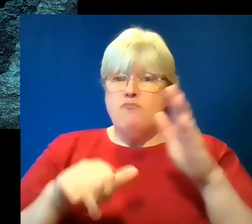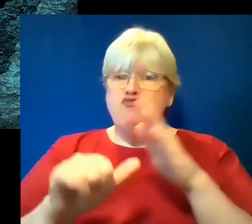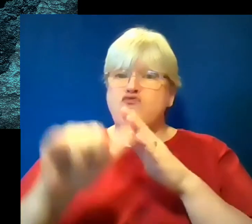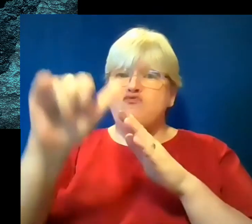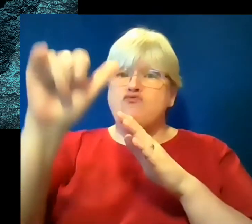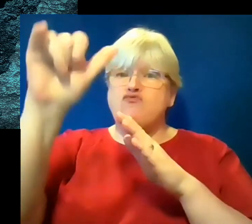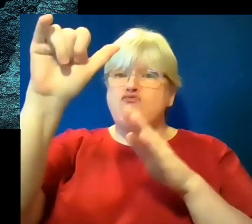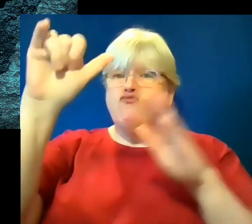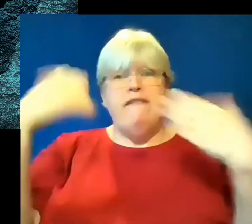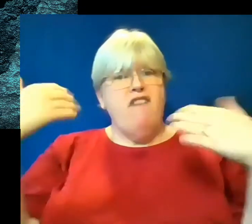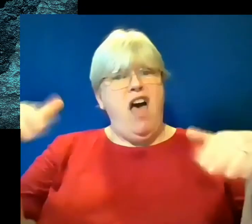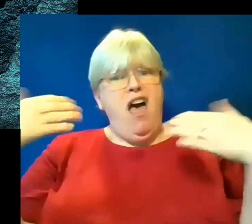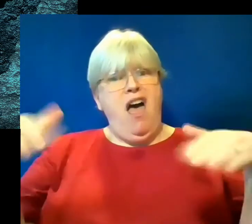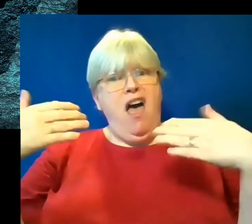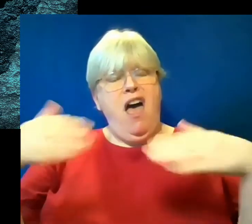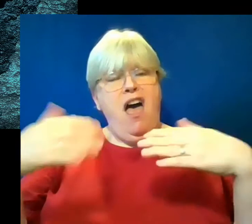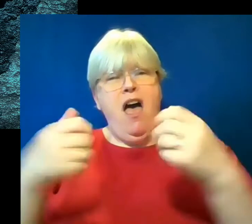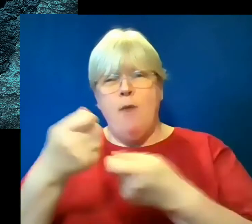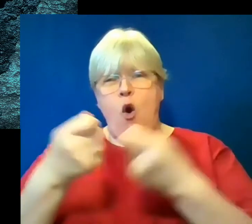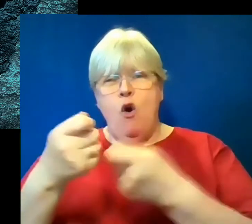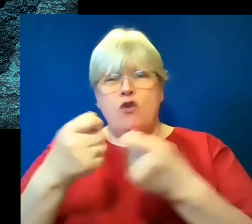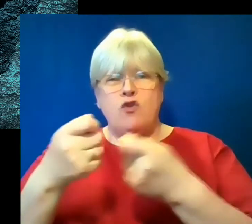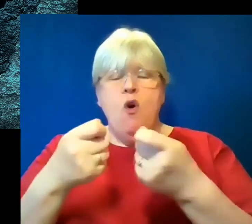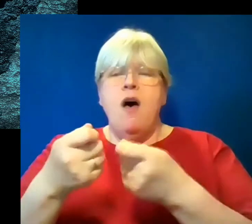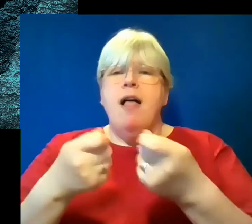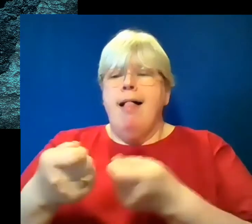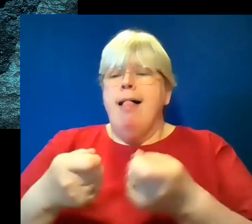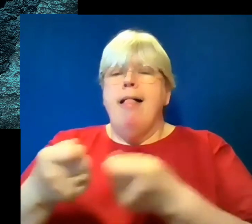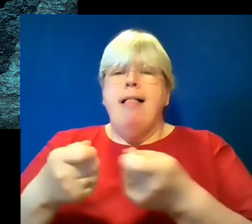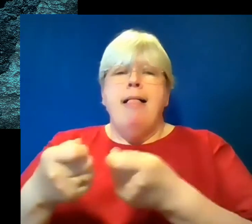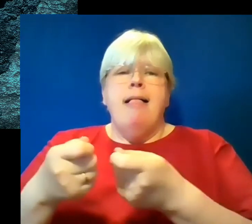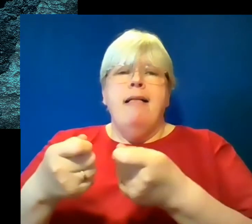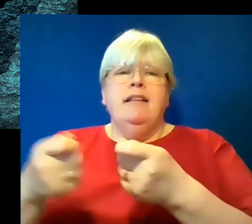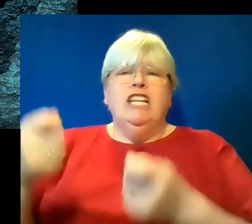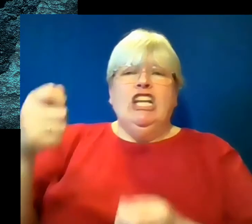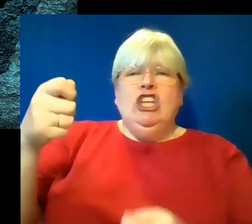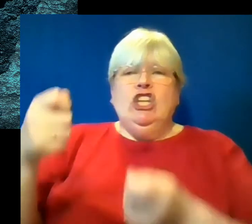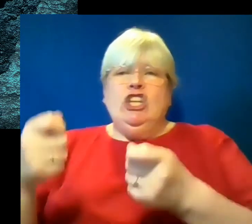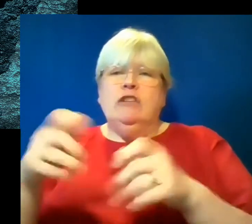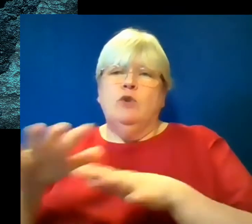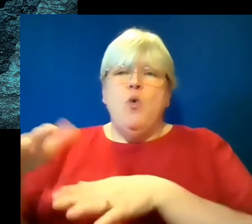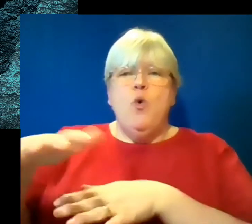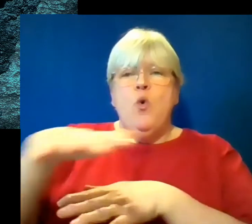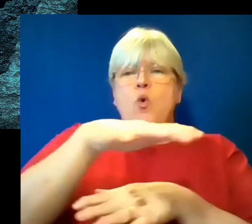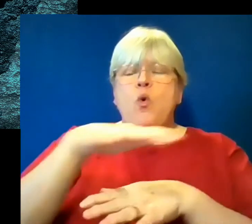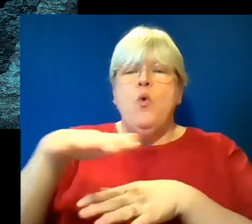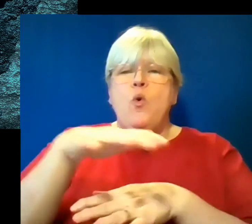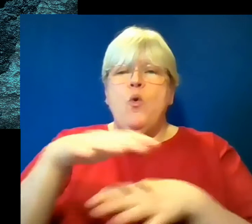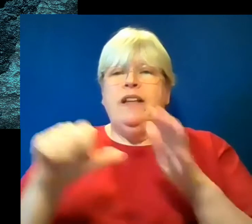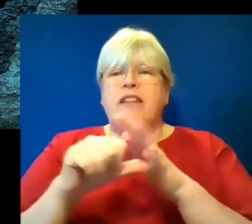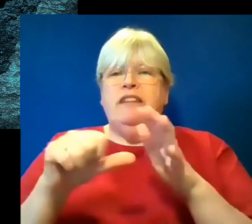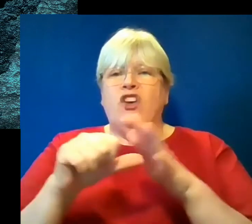is wonderful. You control the throttle with two handles, and you can tip and glide. the really difficult bit